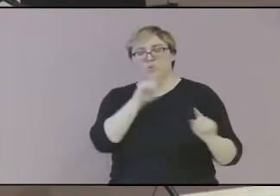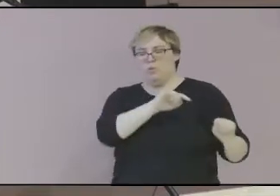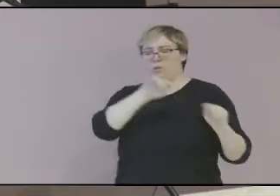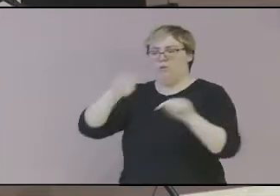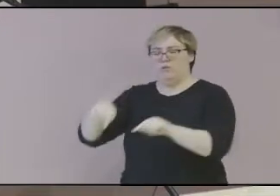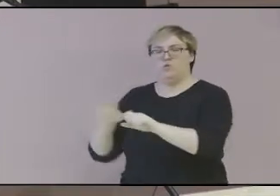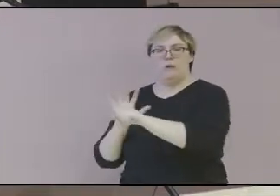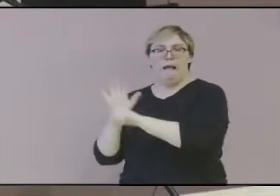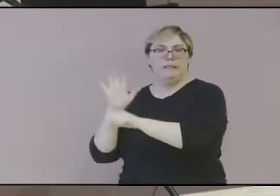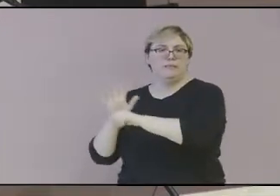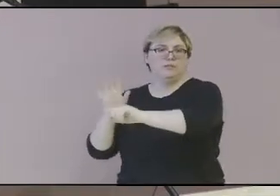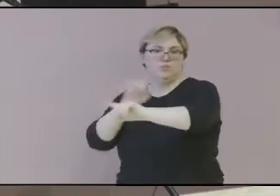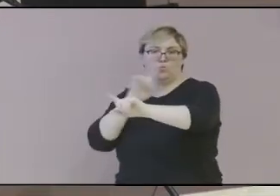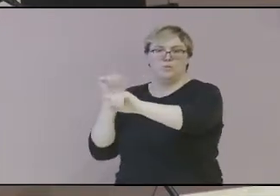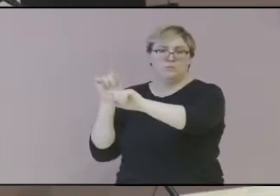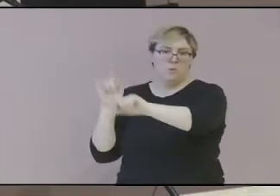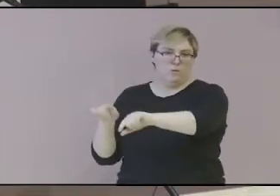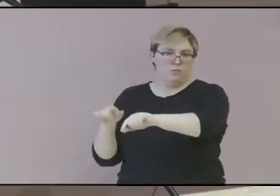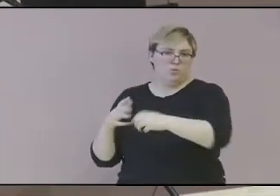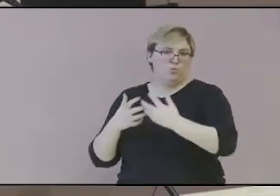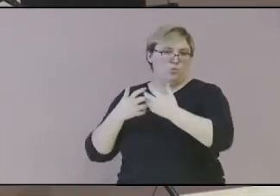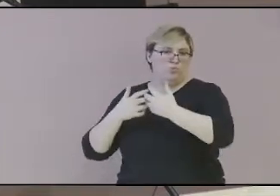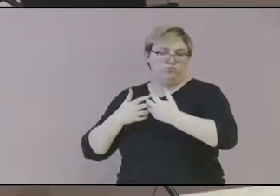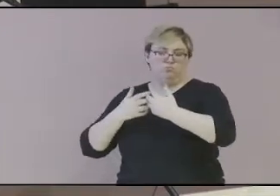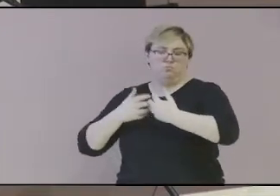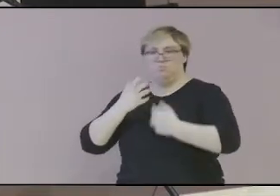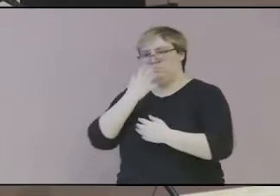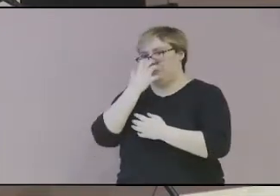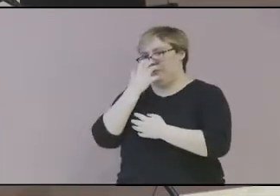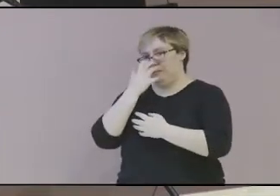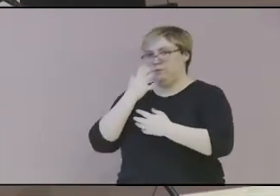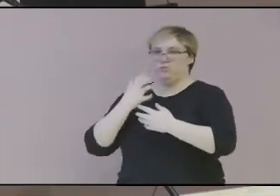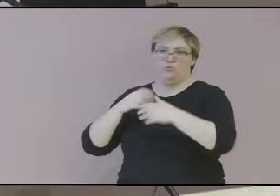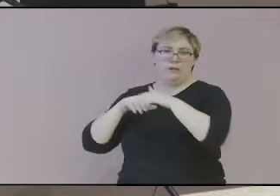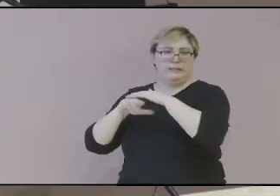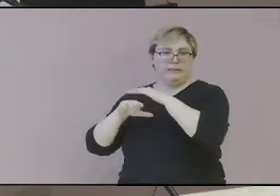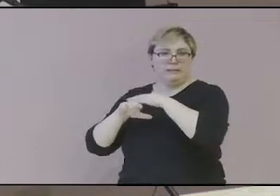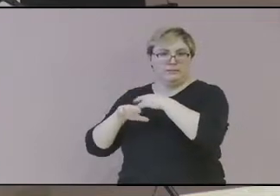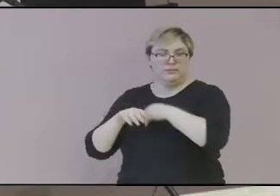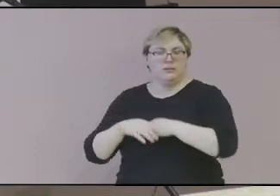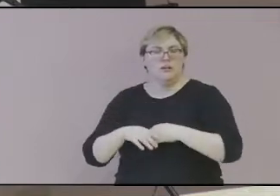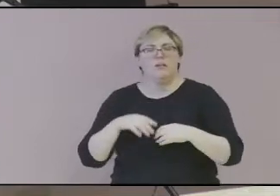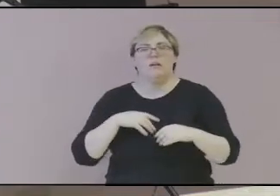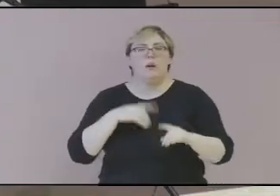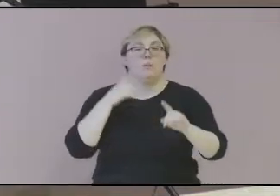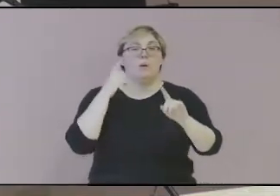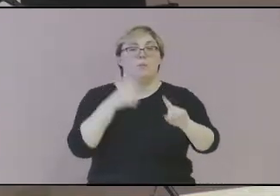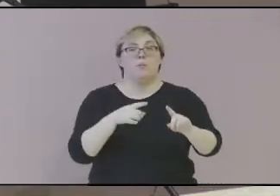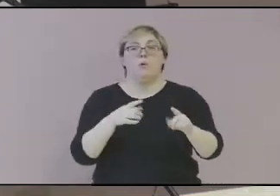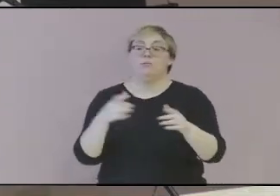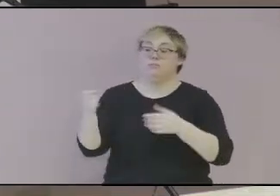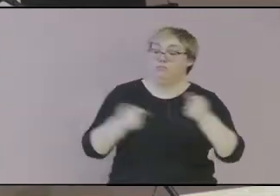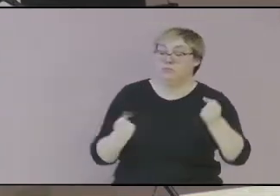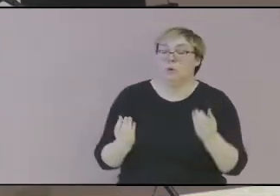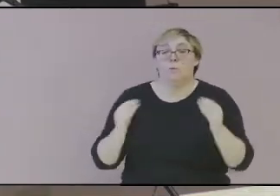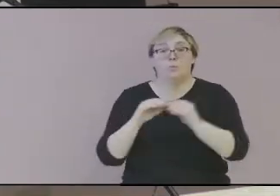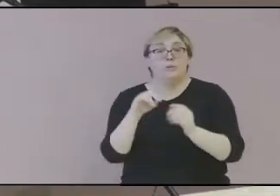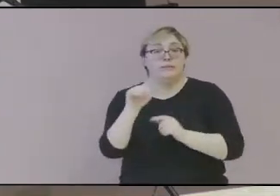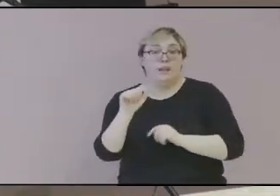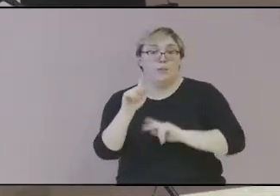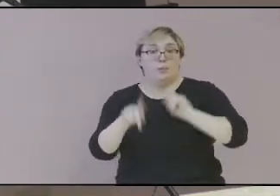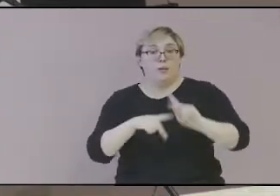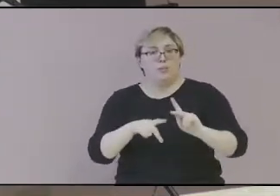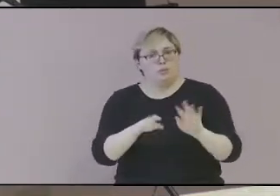going to do is argue that we don't simply need more disabled people on CSC planning teams, although we do need